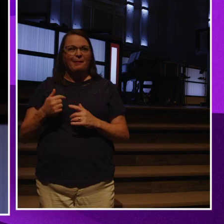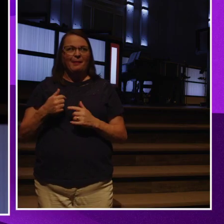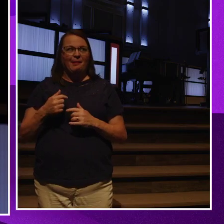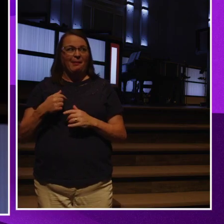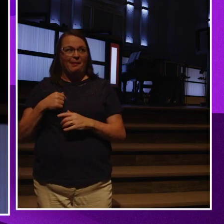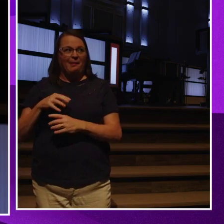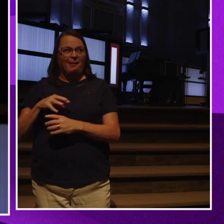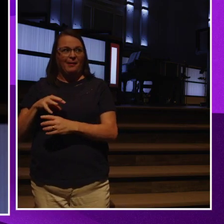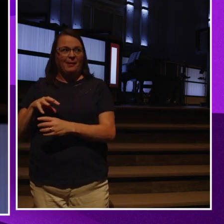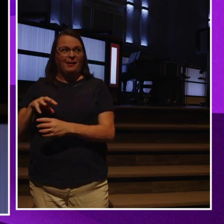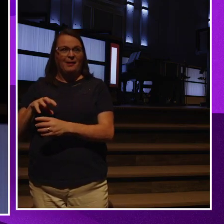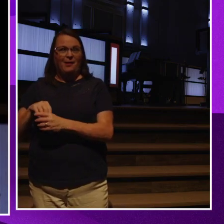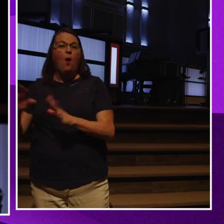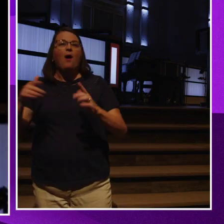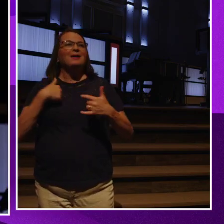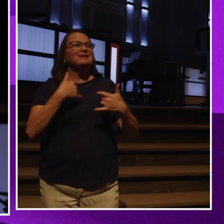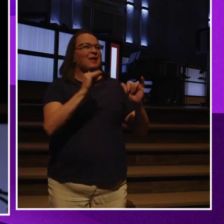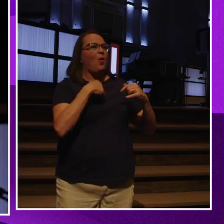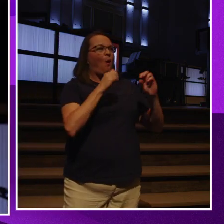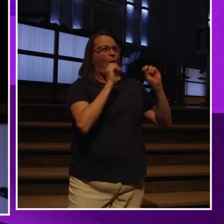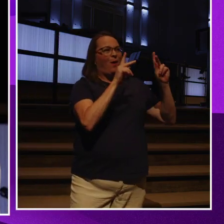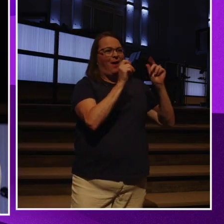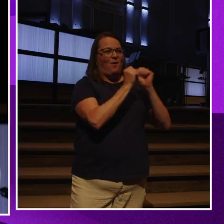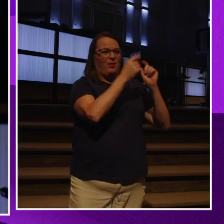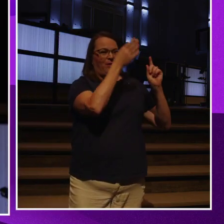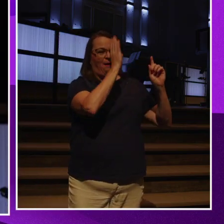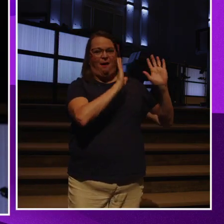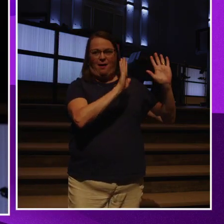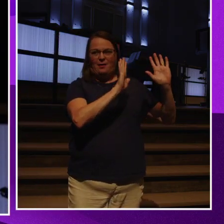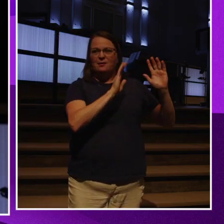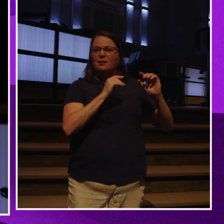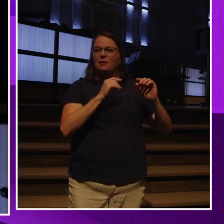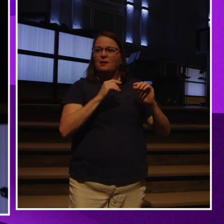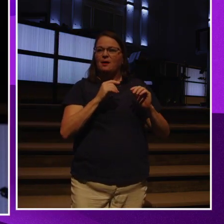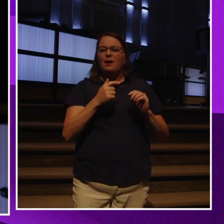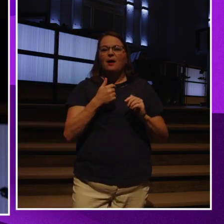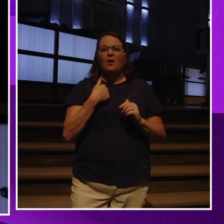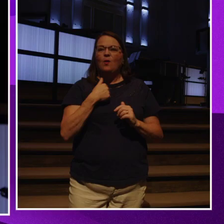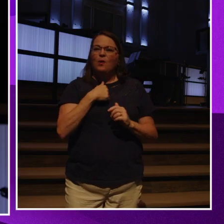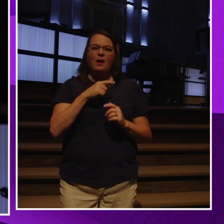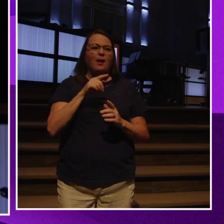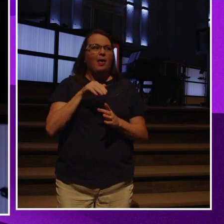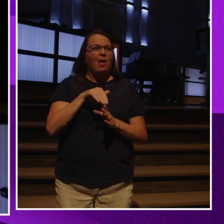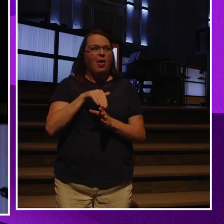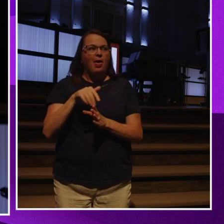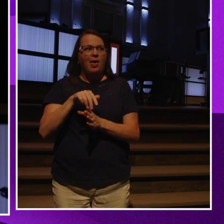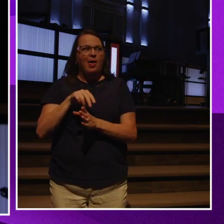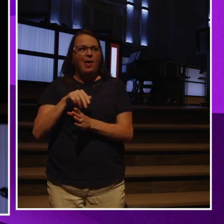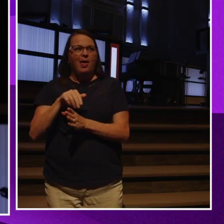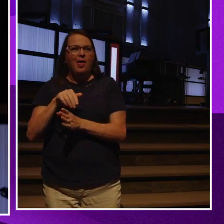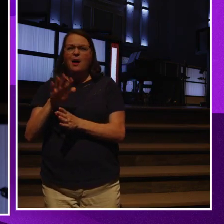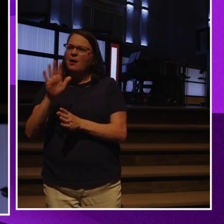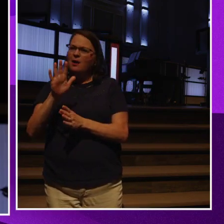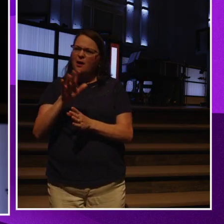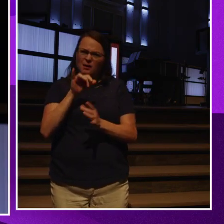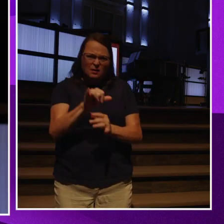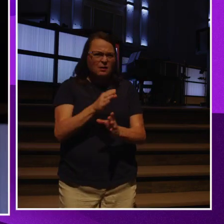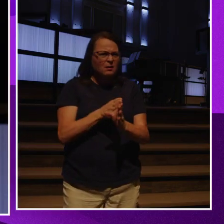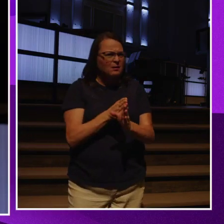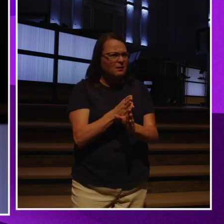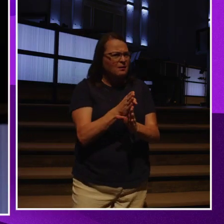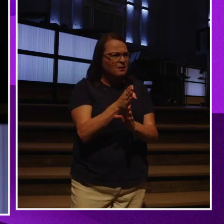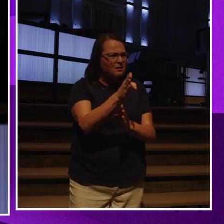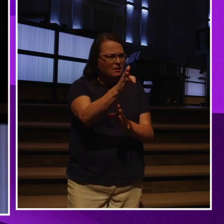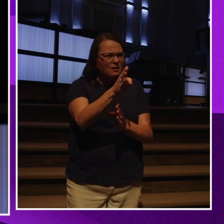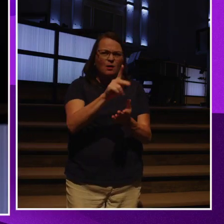And instead of trying to have just as enough sin as we can get away with, we need to be striving for purity in every area.